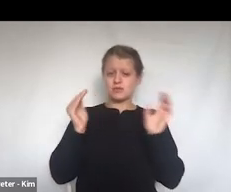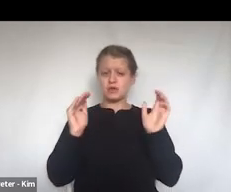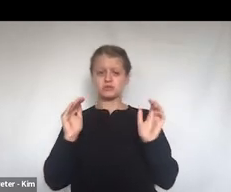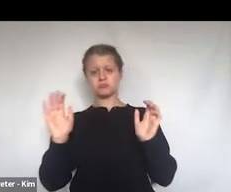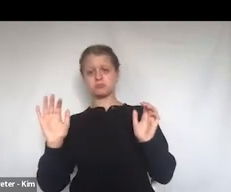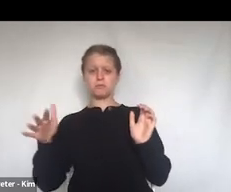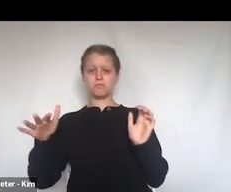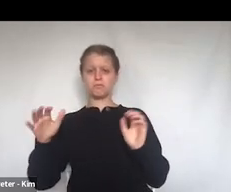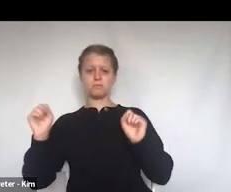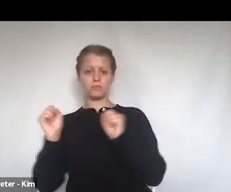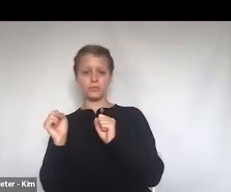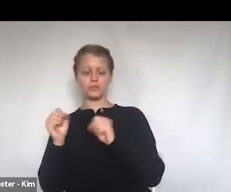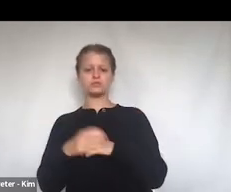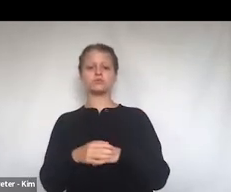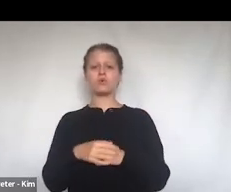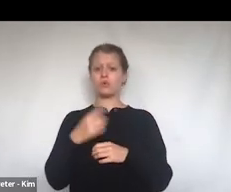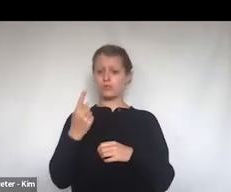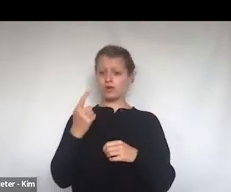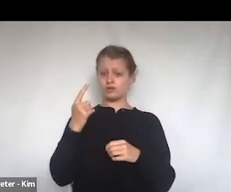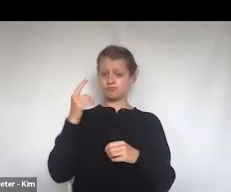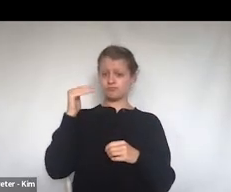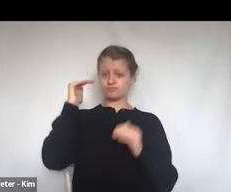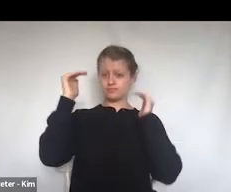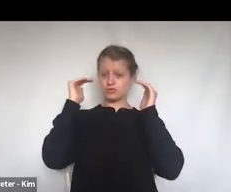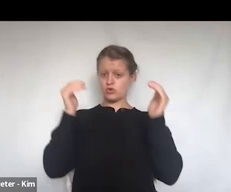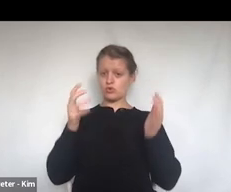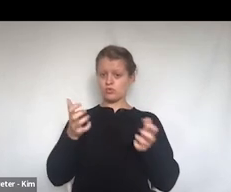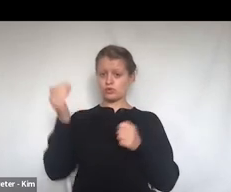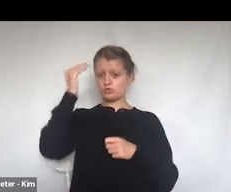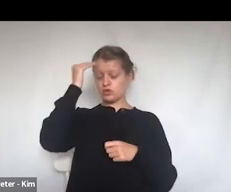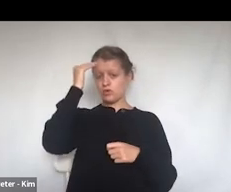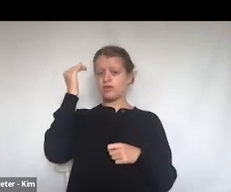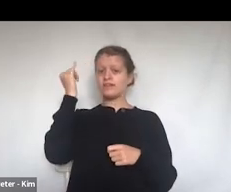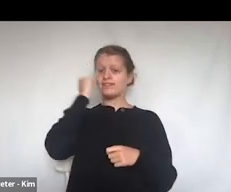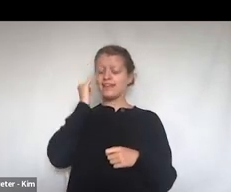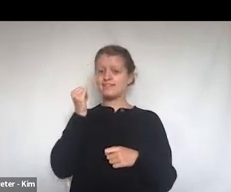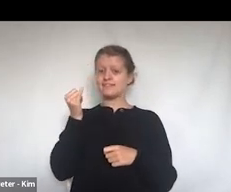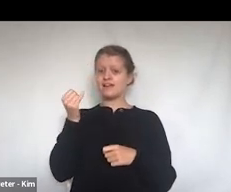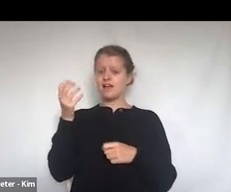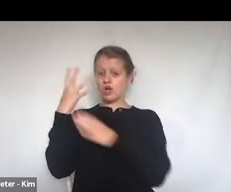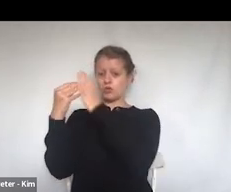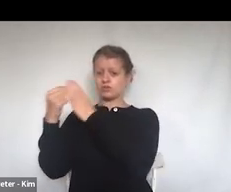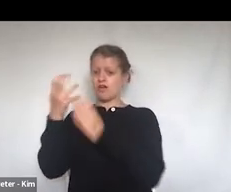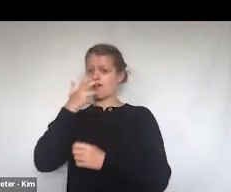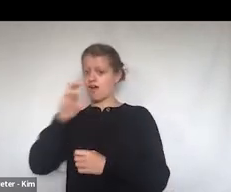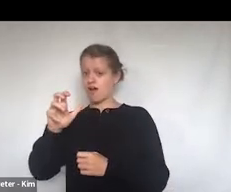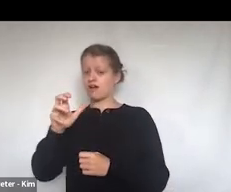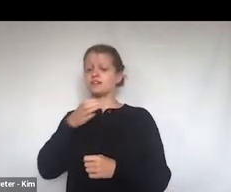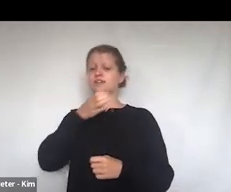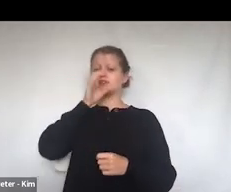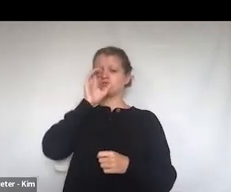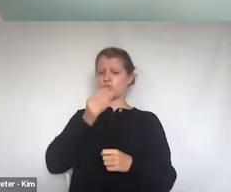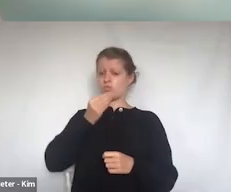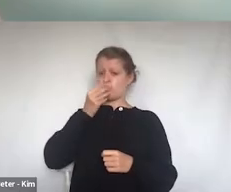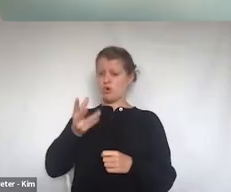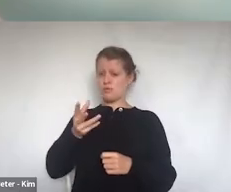who wants to know if drinking warm drinks in warm weather is helpful. Dr. Schwandt?